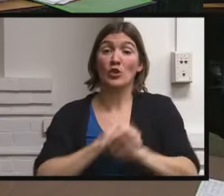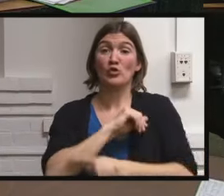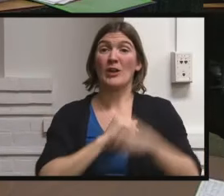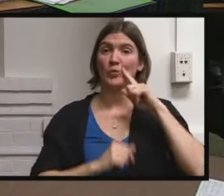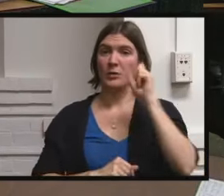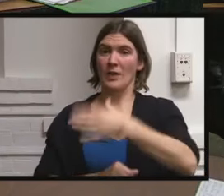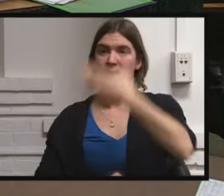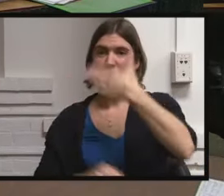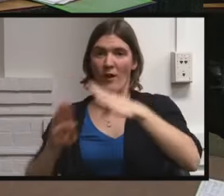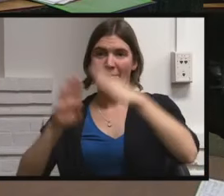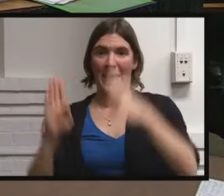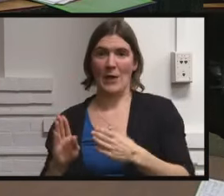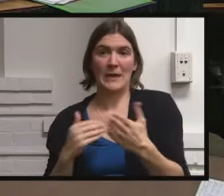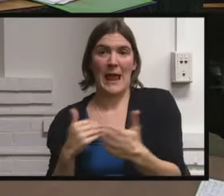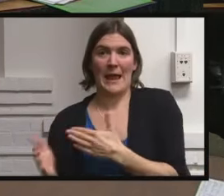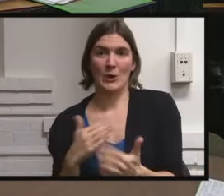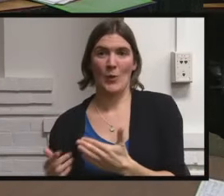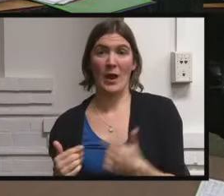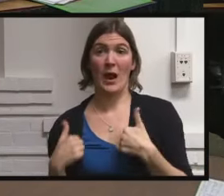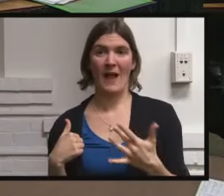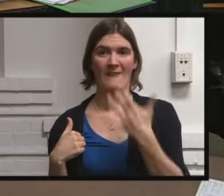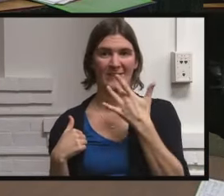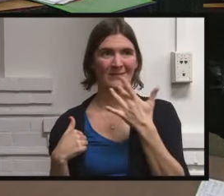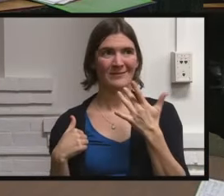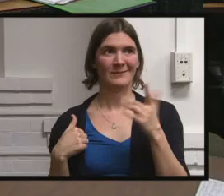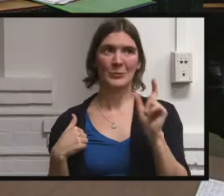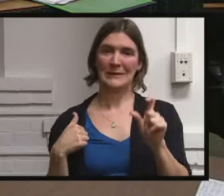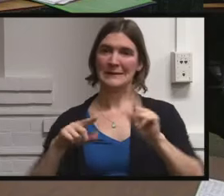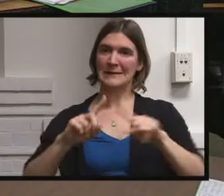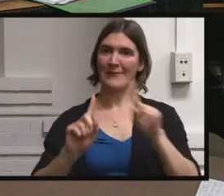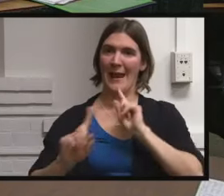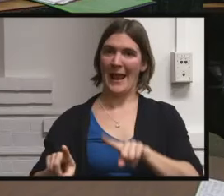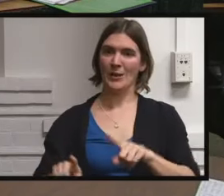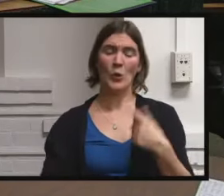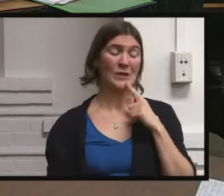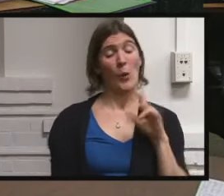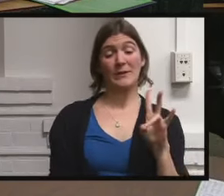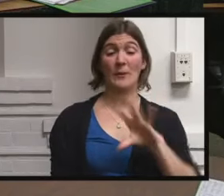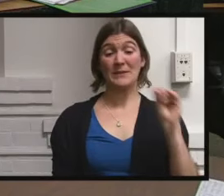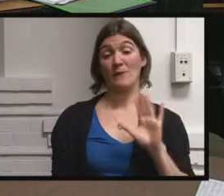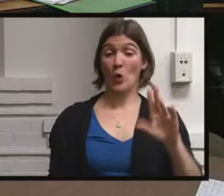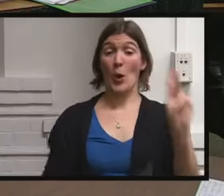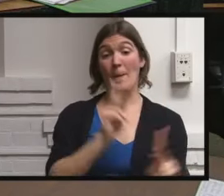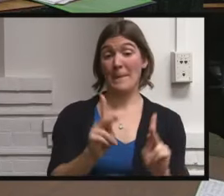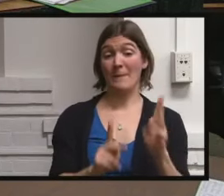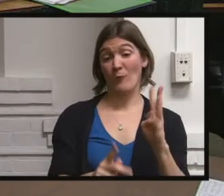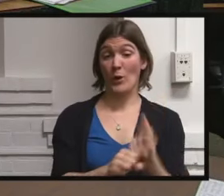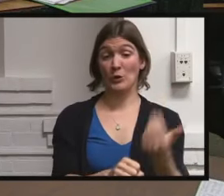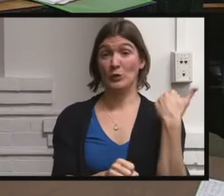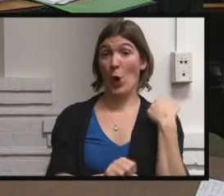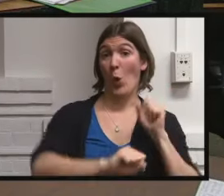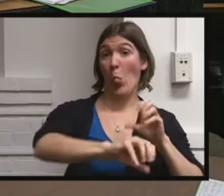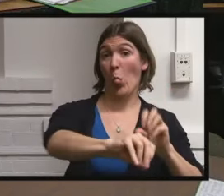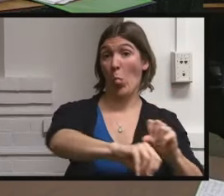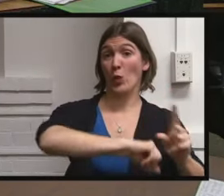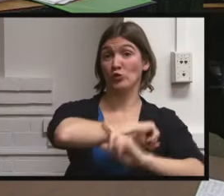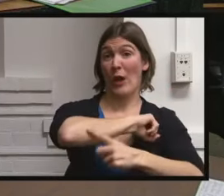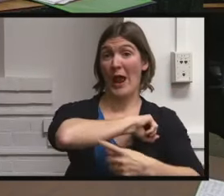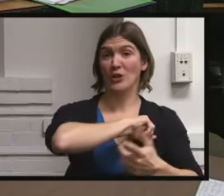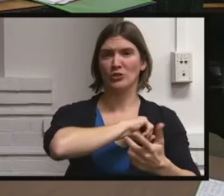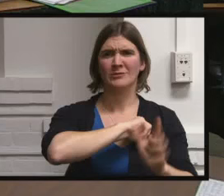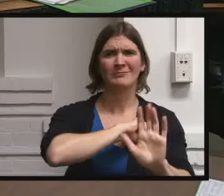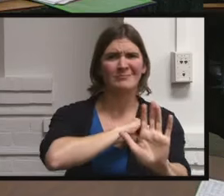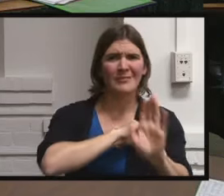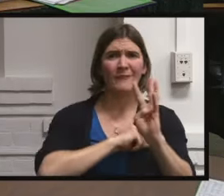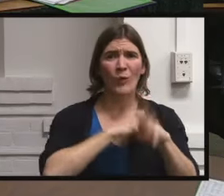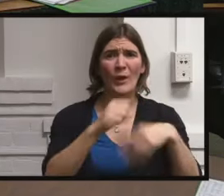house. So there has to be, in my opinion, a different answer than, 75% of your people 4 years ago put stuff in those roll-offs,